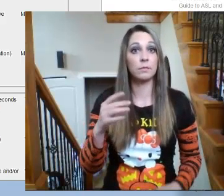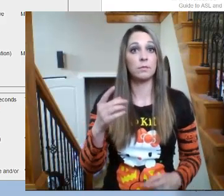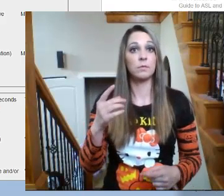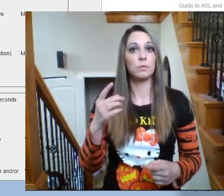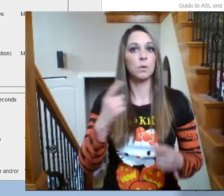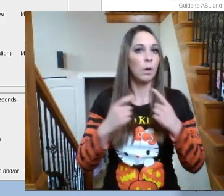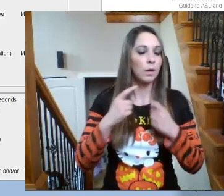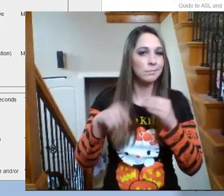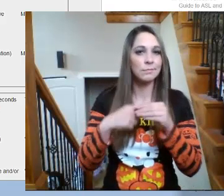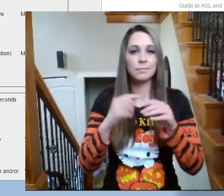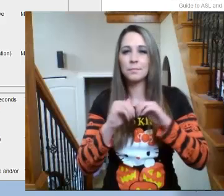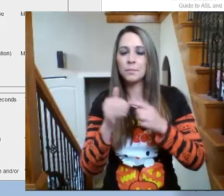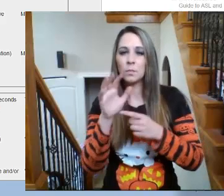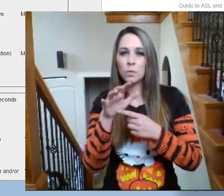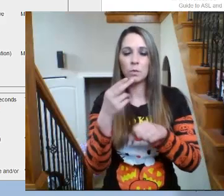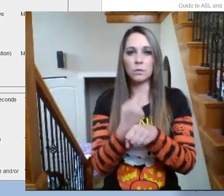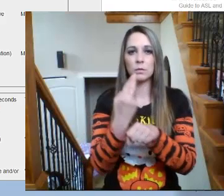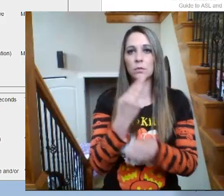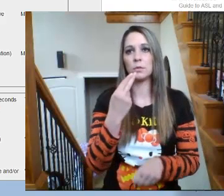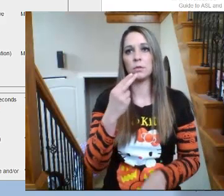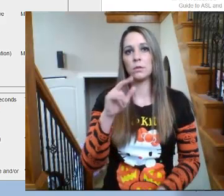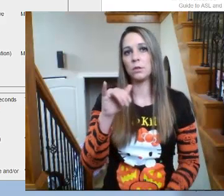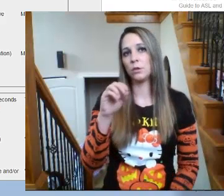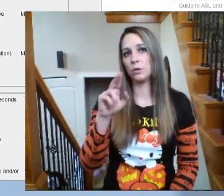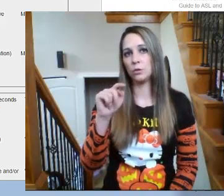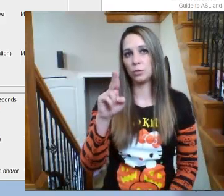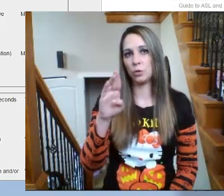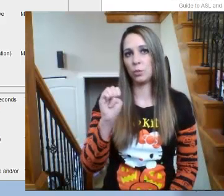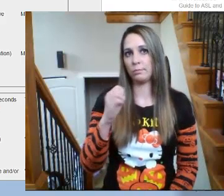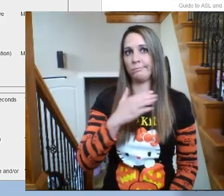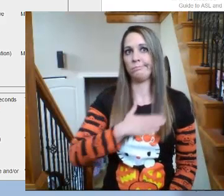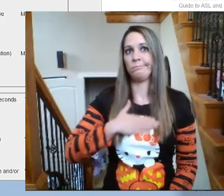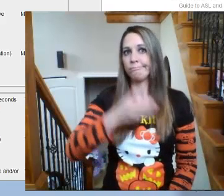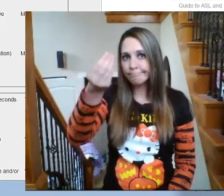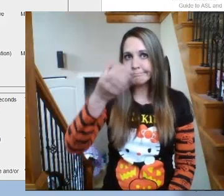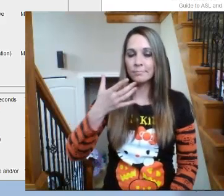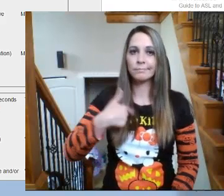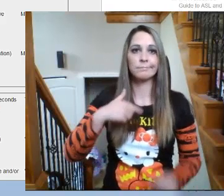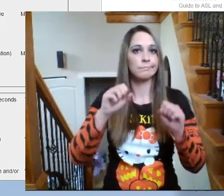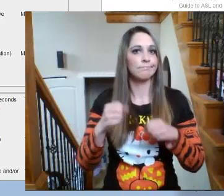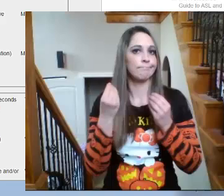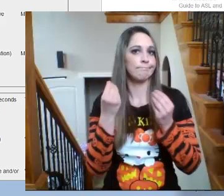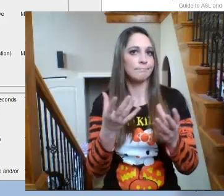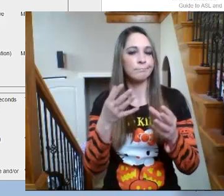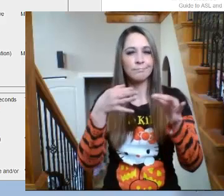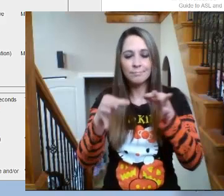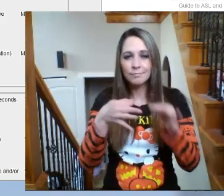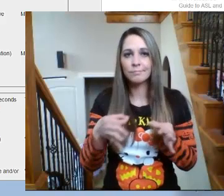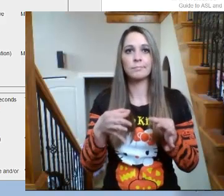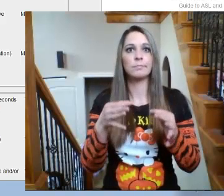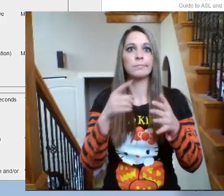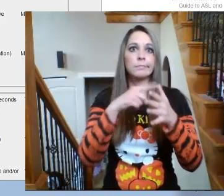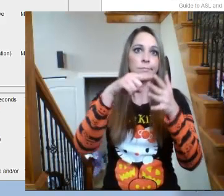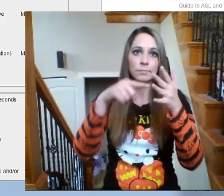And I am okay with that. If you have questions about how to record using YouTube, please let me know and